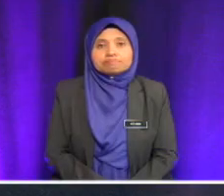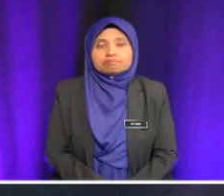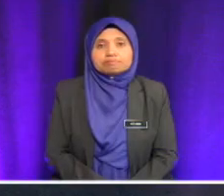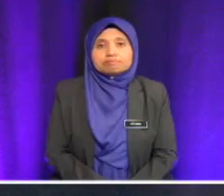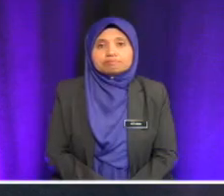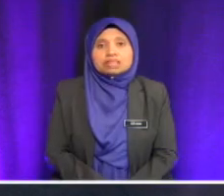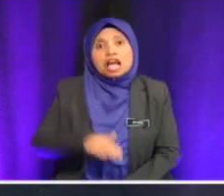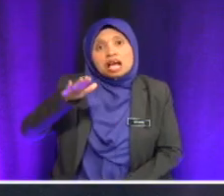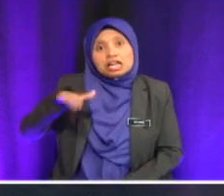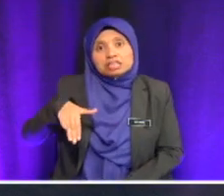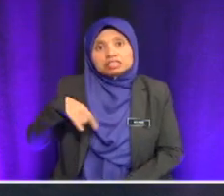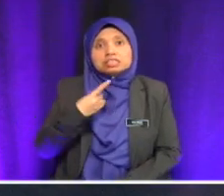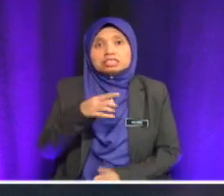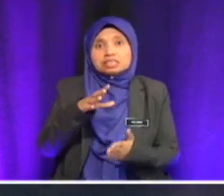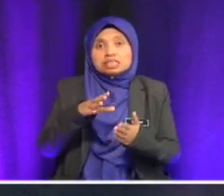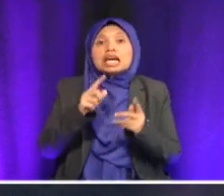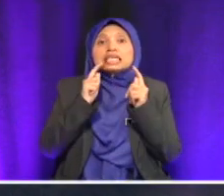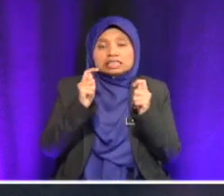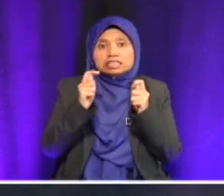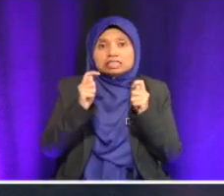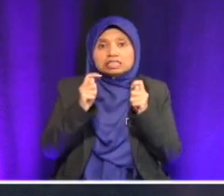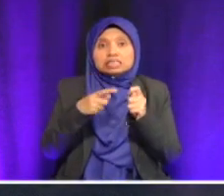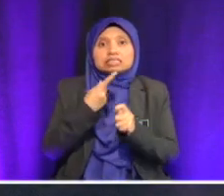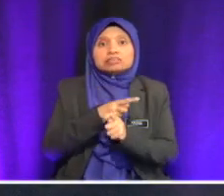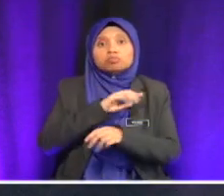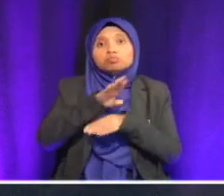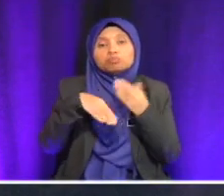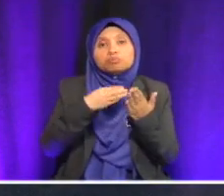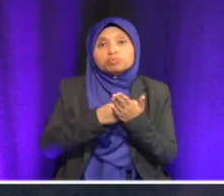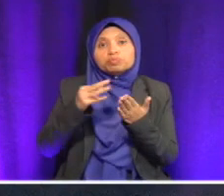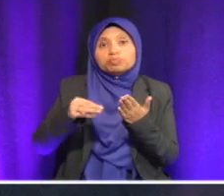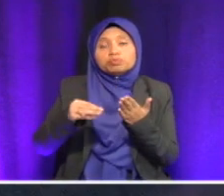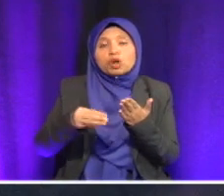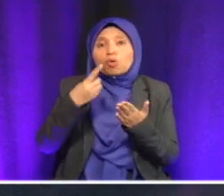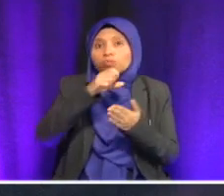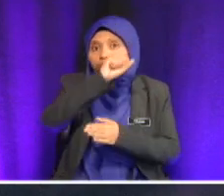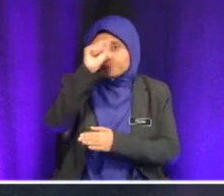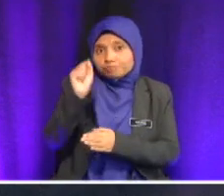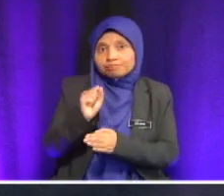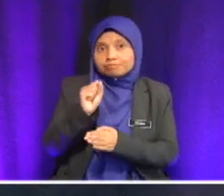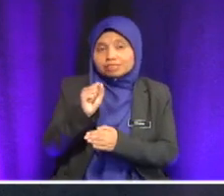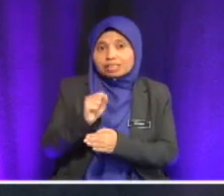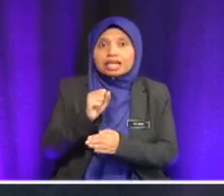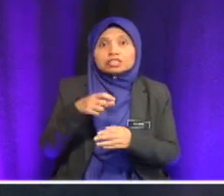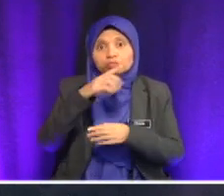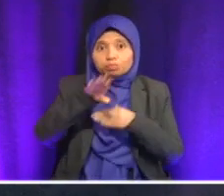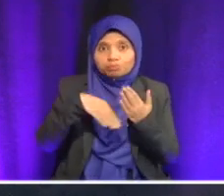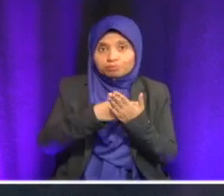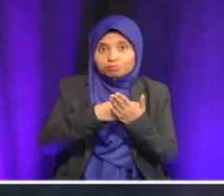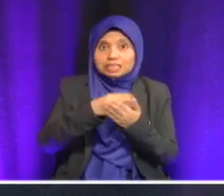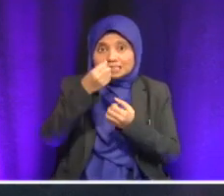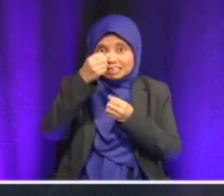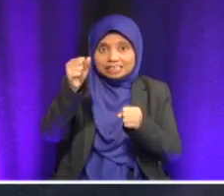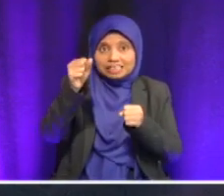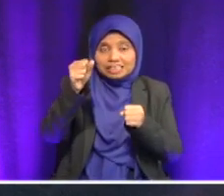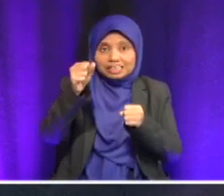Okay, so before we begin with our lesson, Chris, I'm going to ask our fellow pupils some questions. Sure. All right, so let's ask our pupils. Are they ready? Yes. Okay, if